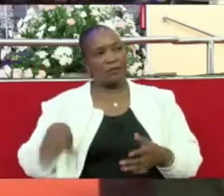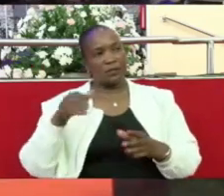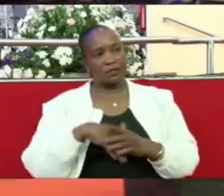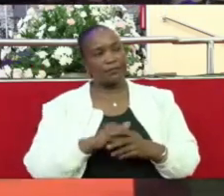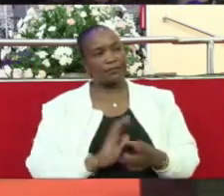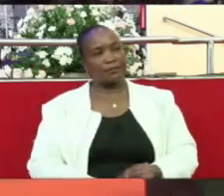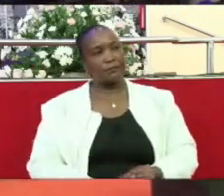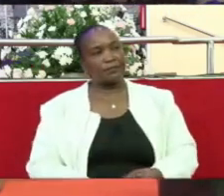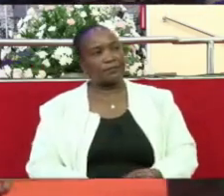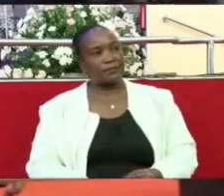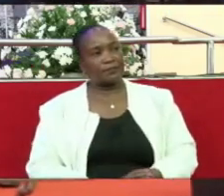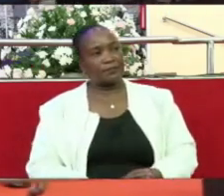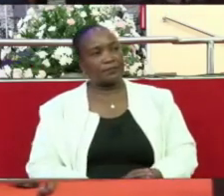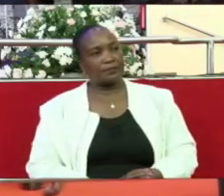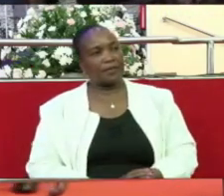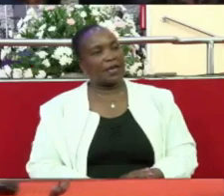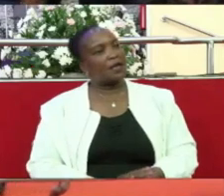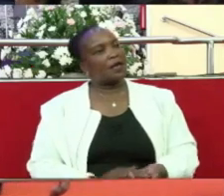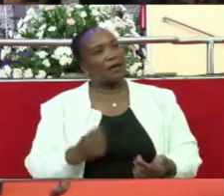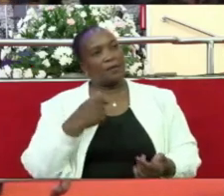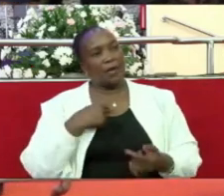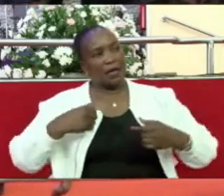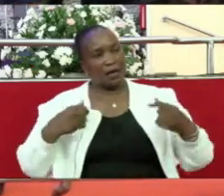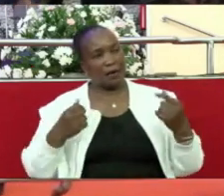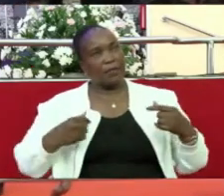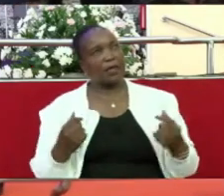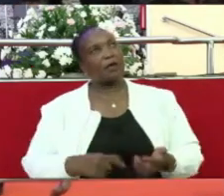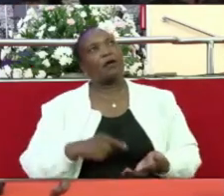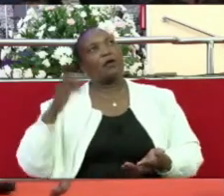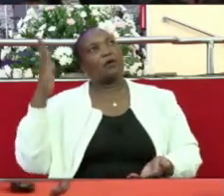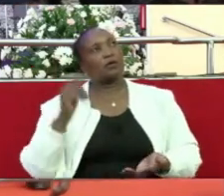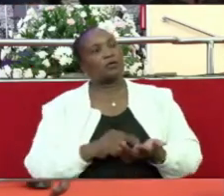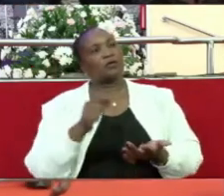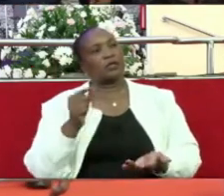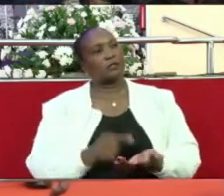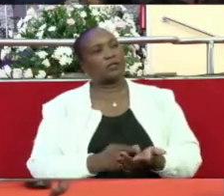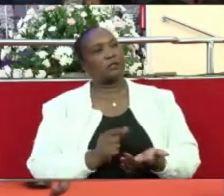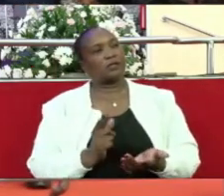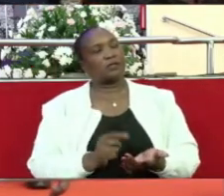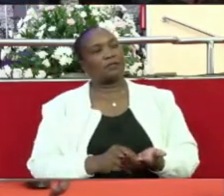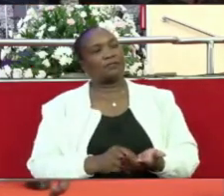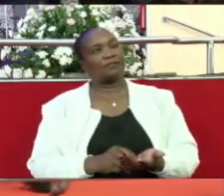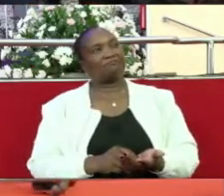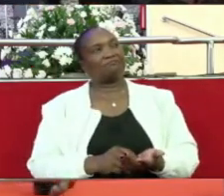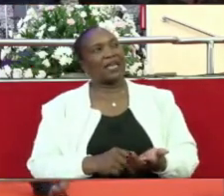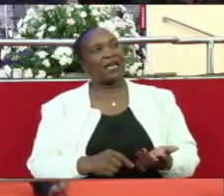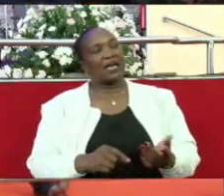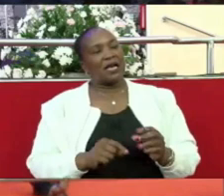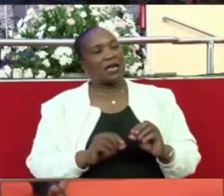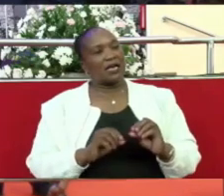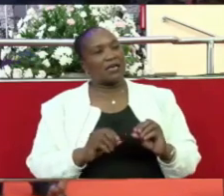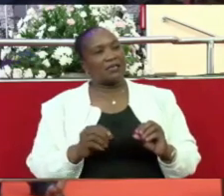Hallelujah. Hallelujah. I'm excited that the grace of God does not require what you think you need.